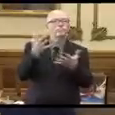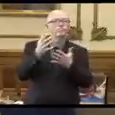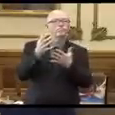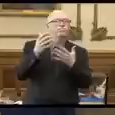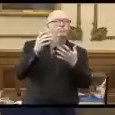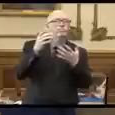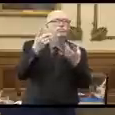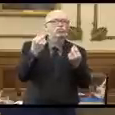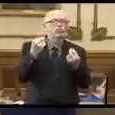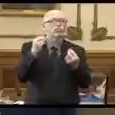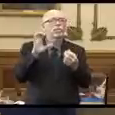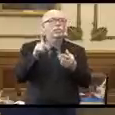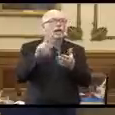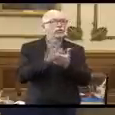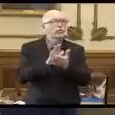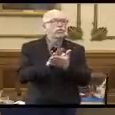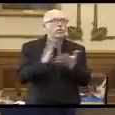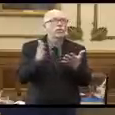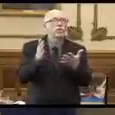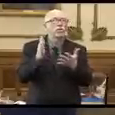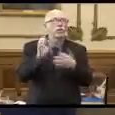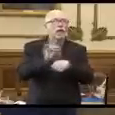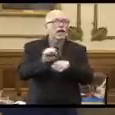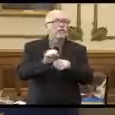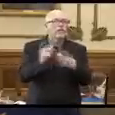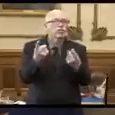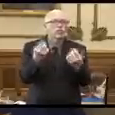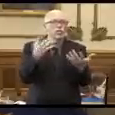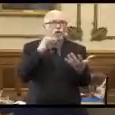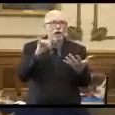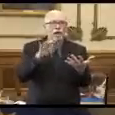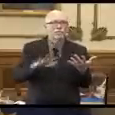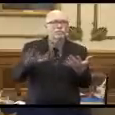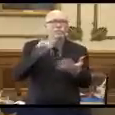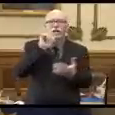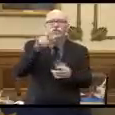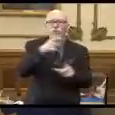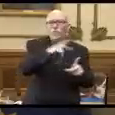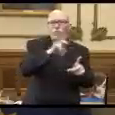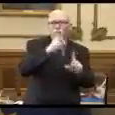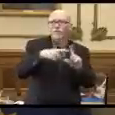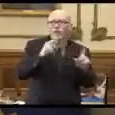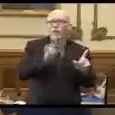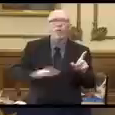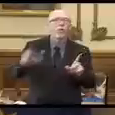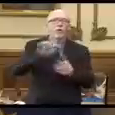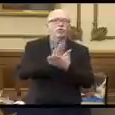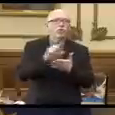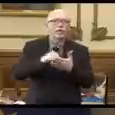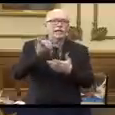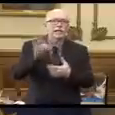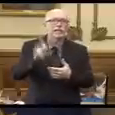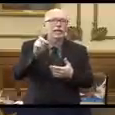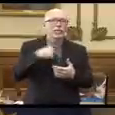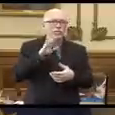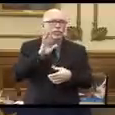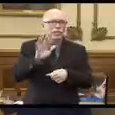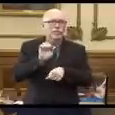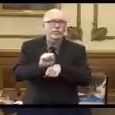to back to school efforts across the board, not just Purdue, but for every school in the state of Indiana. We're working on